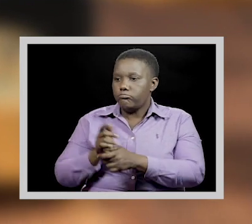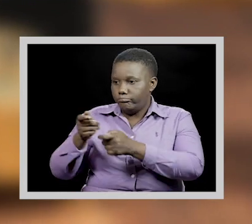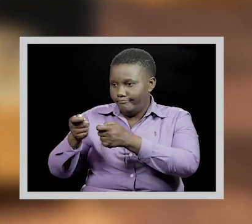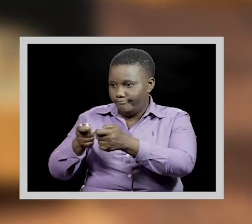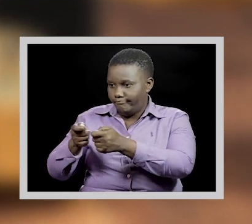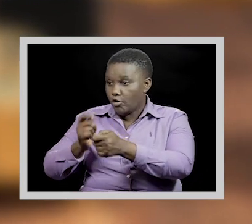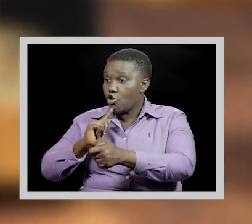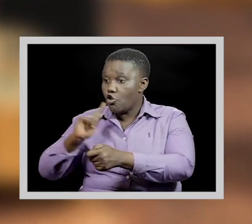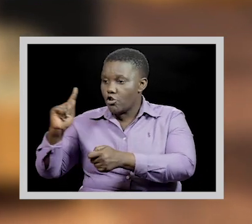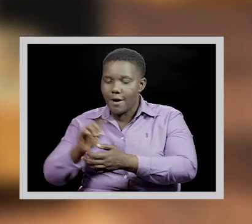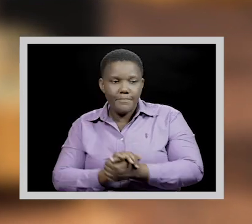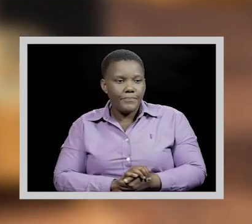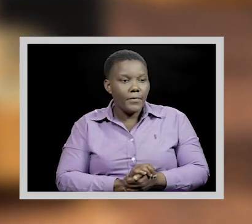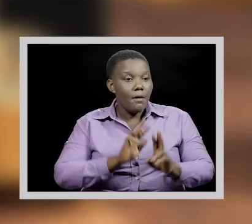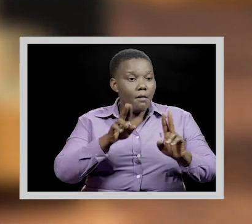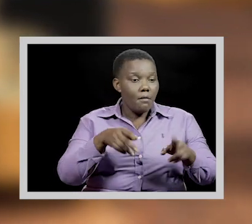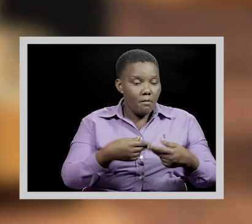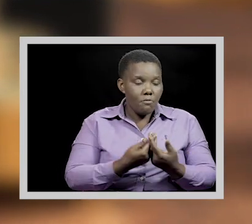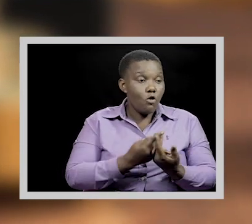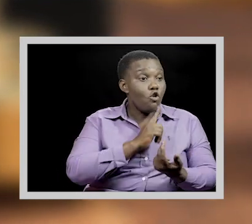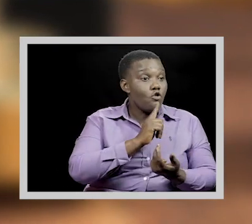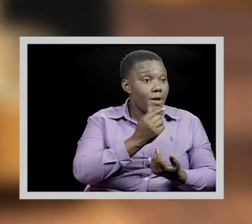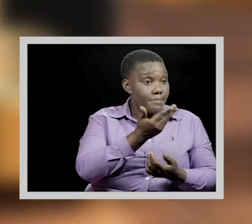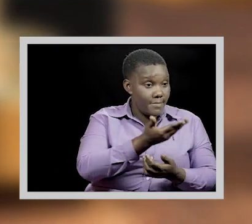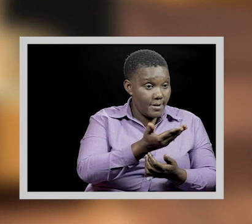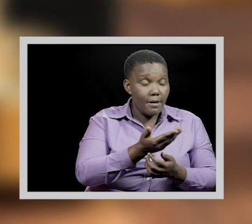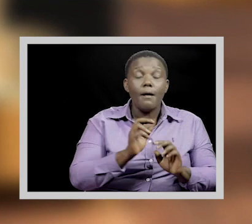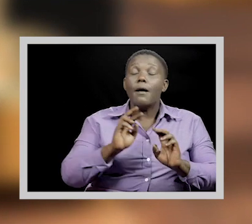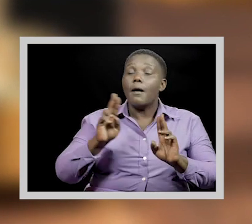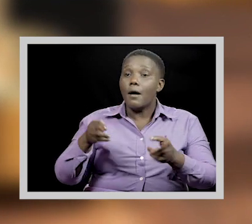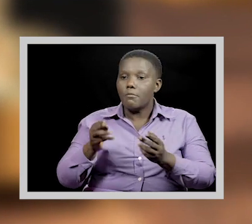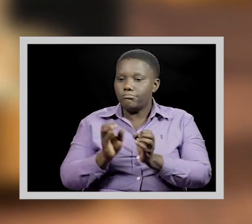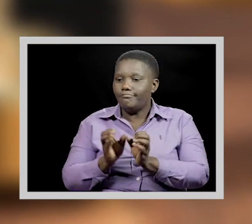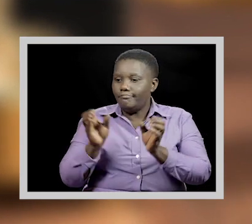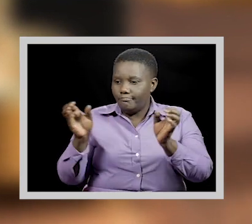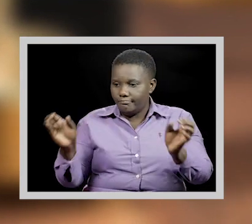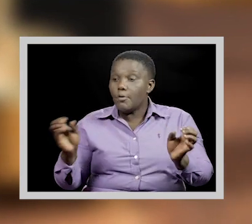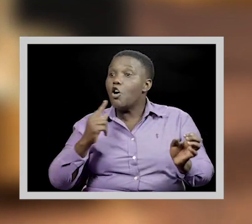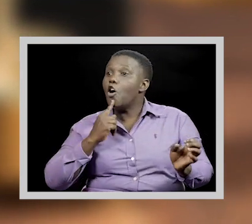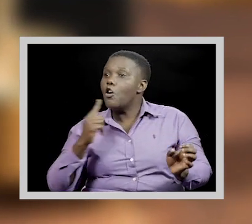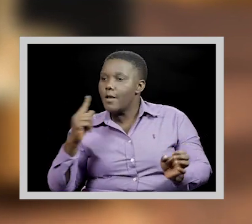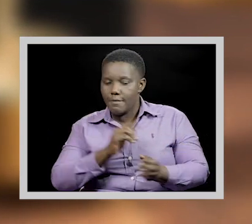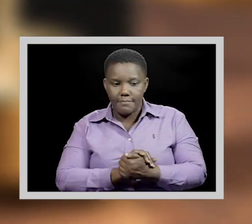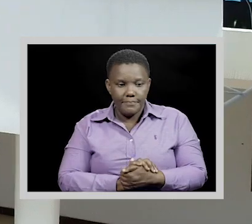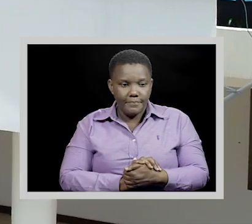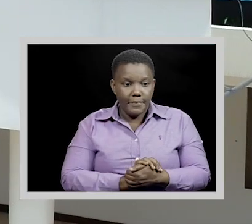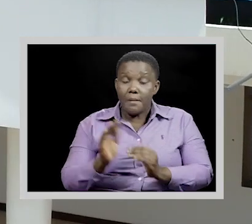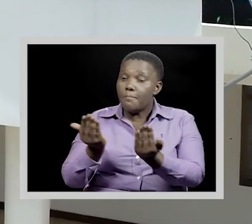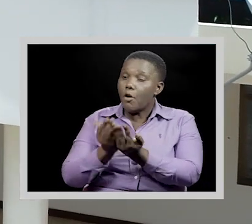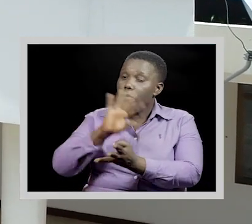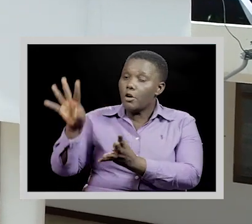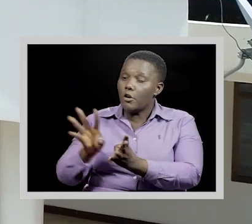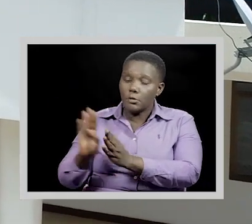order, search and production order, and exclusion order.